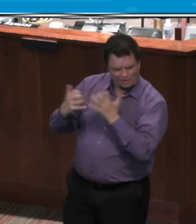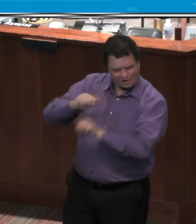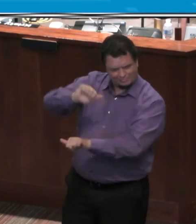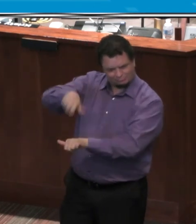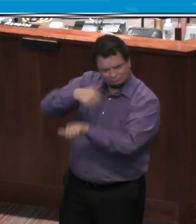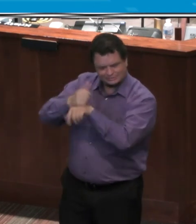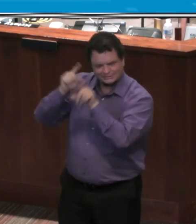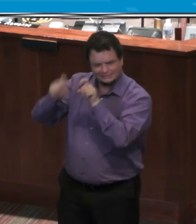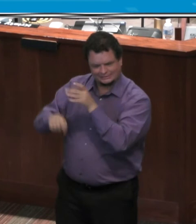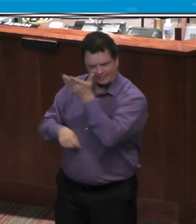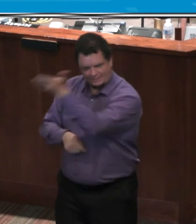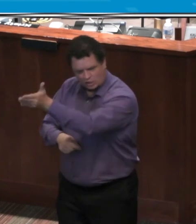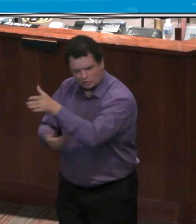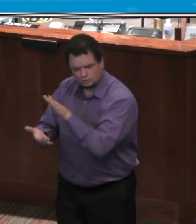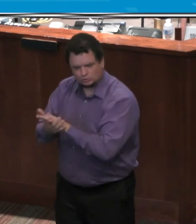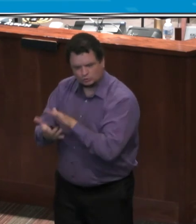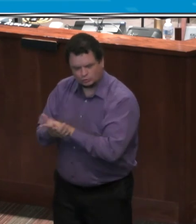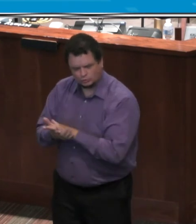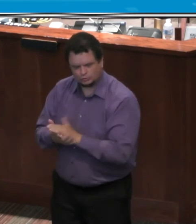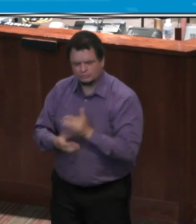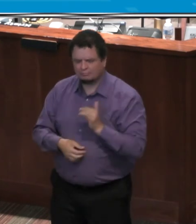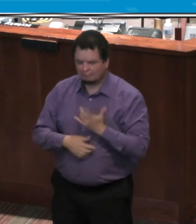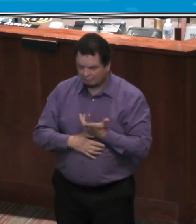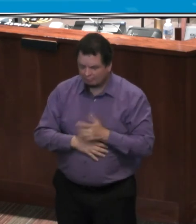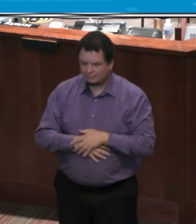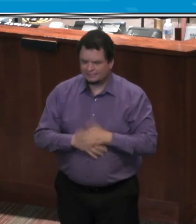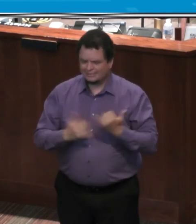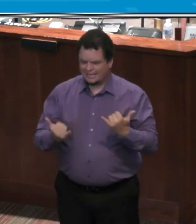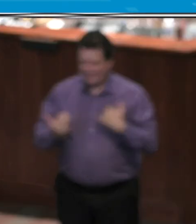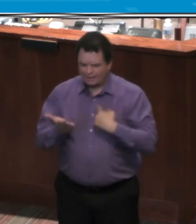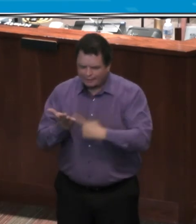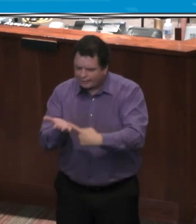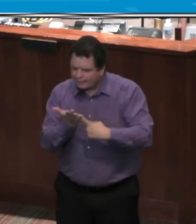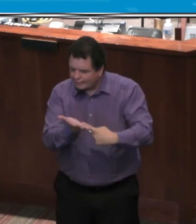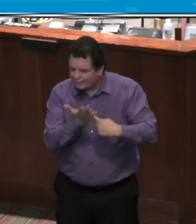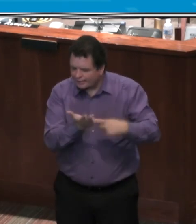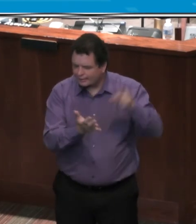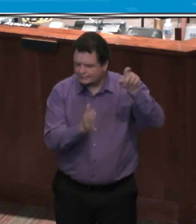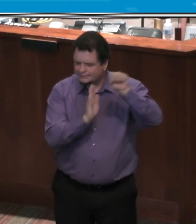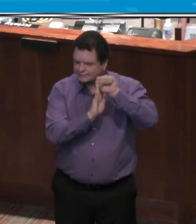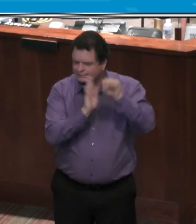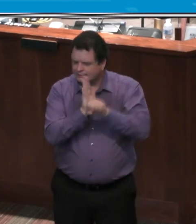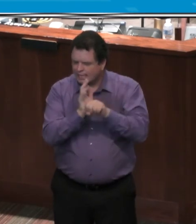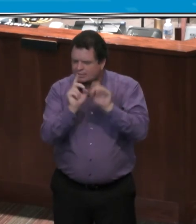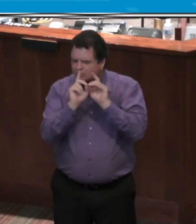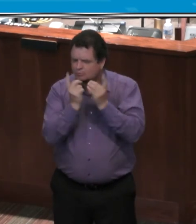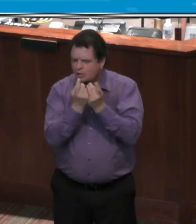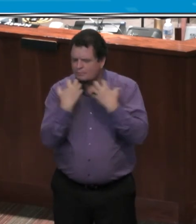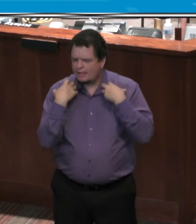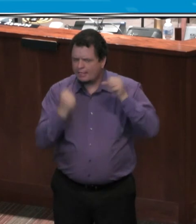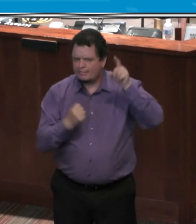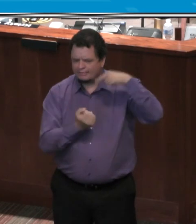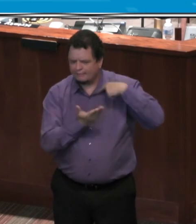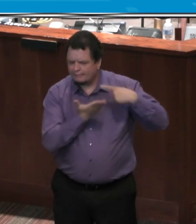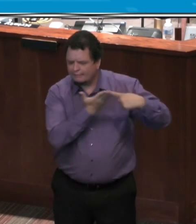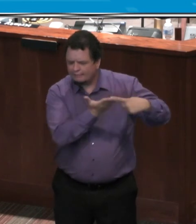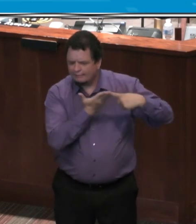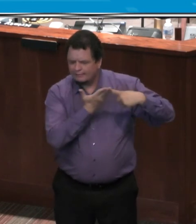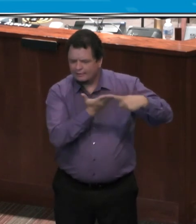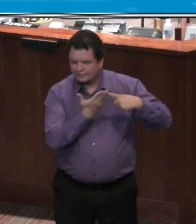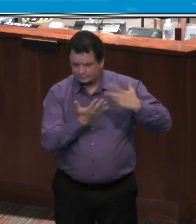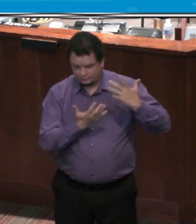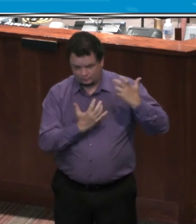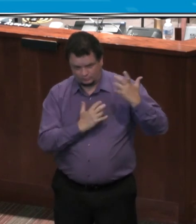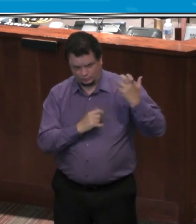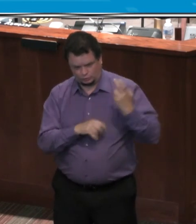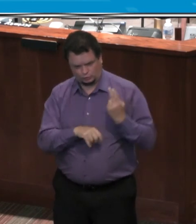conversations with state health department about ways that we can continue to pursue the ability to use our own in-house lab